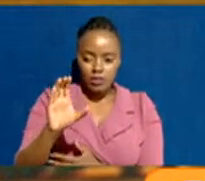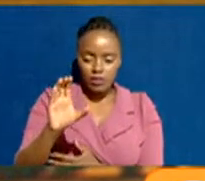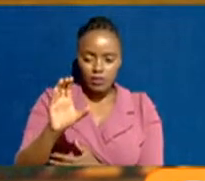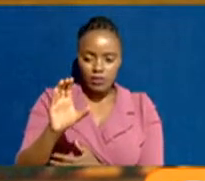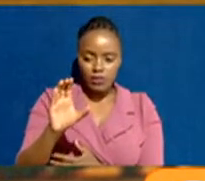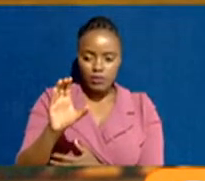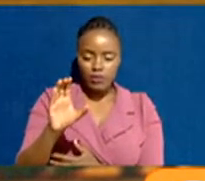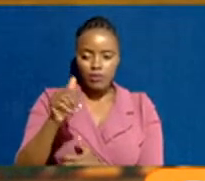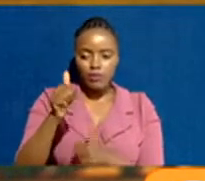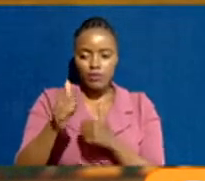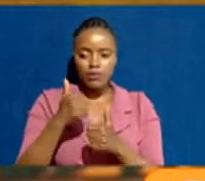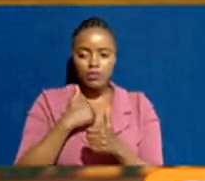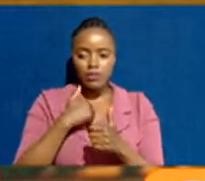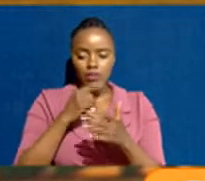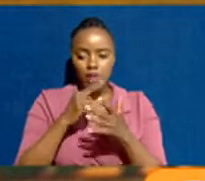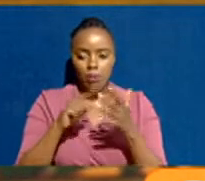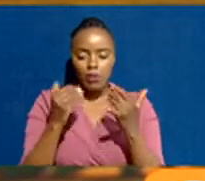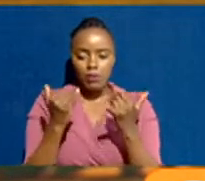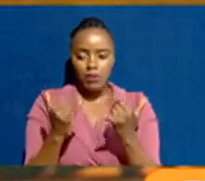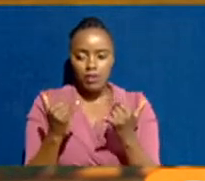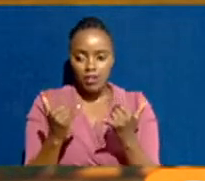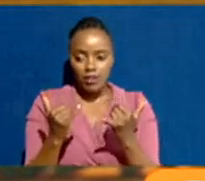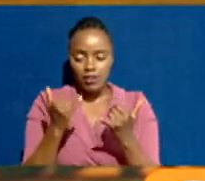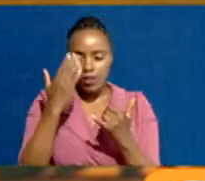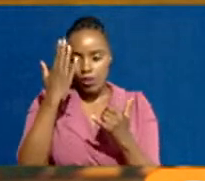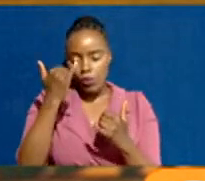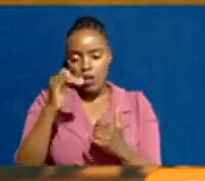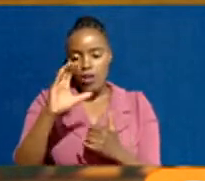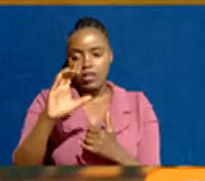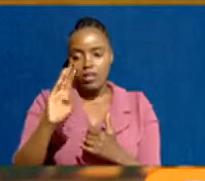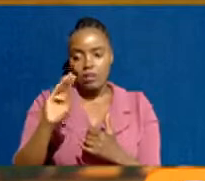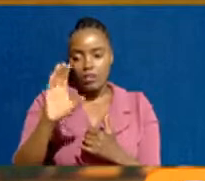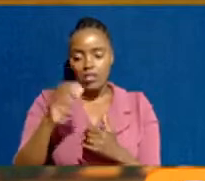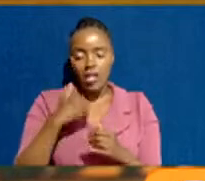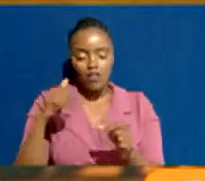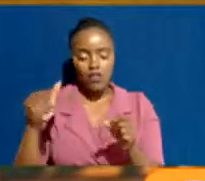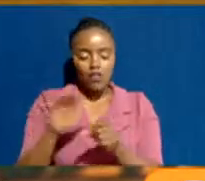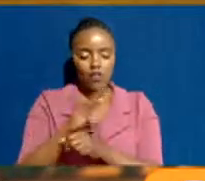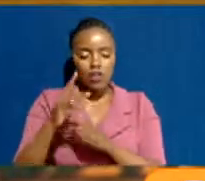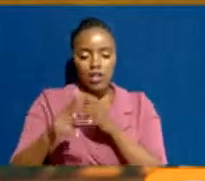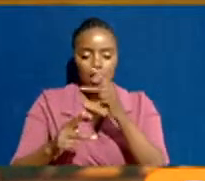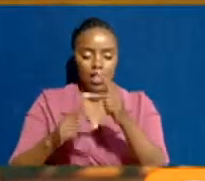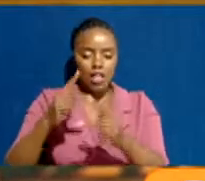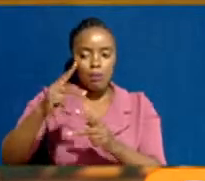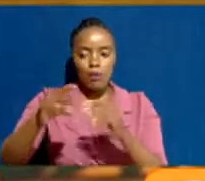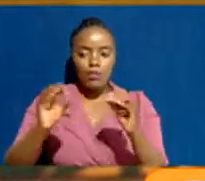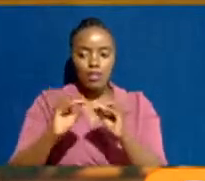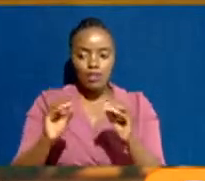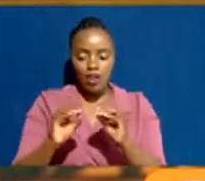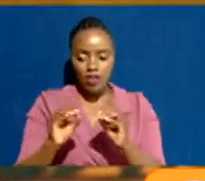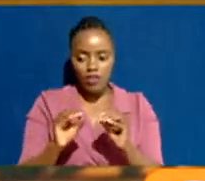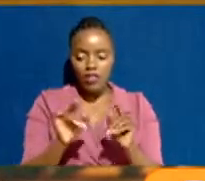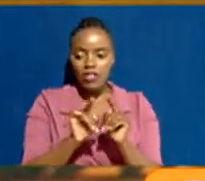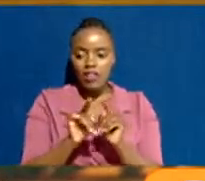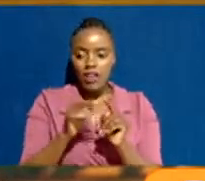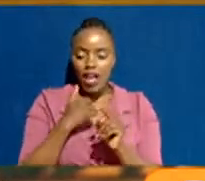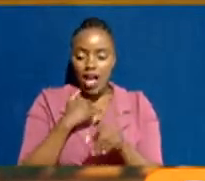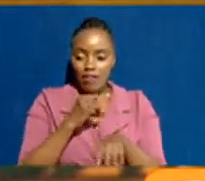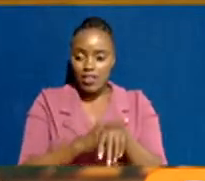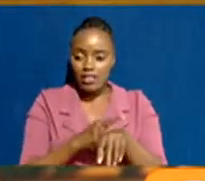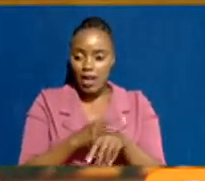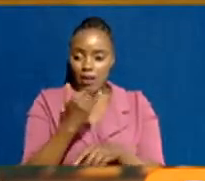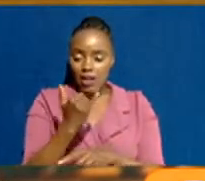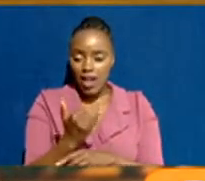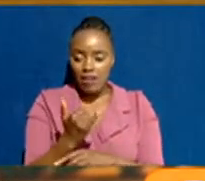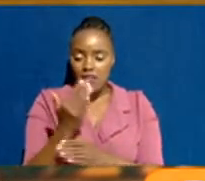not be actually appropriate at this time because CPC has not gone full cycle. So doing a summative evaluation at this time